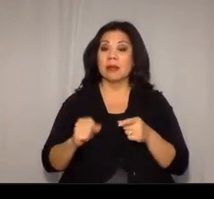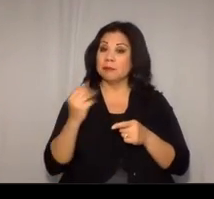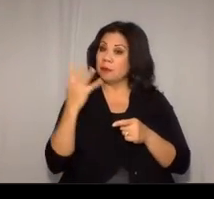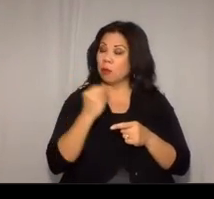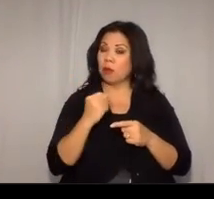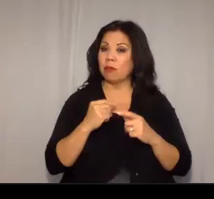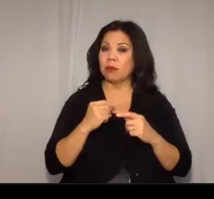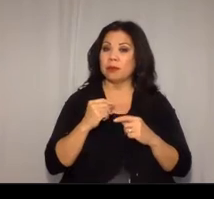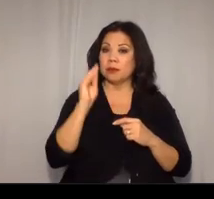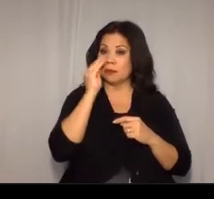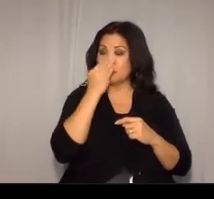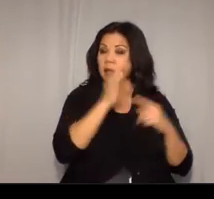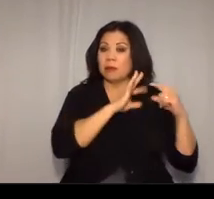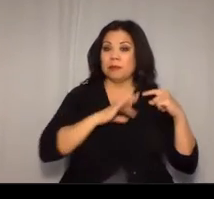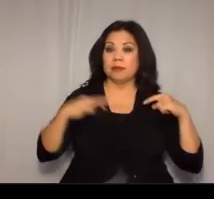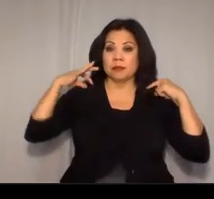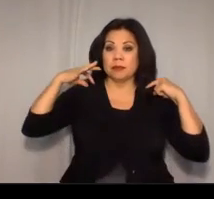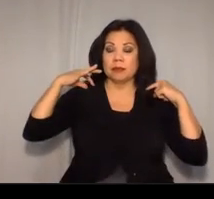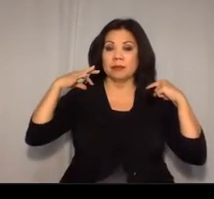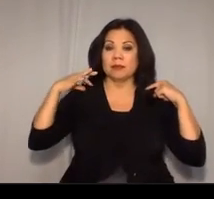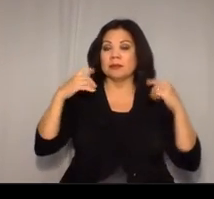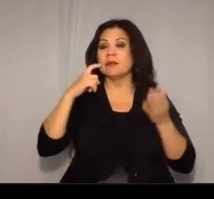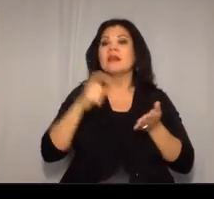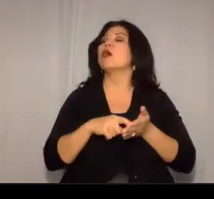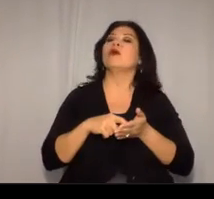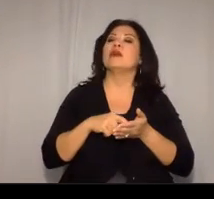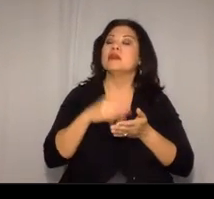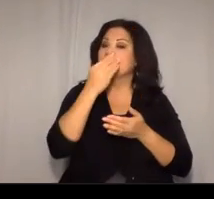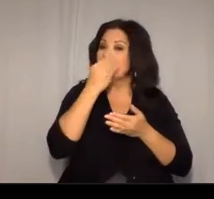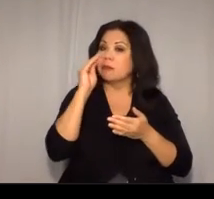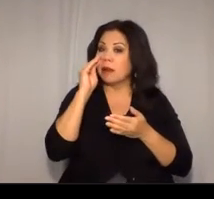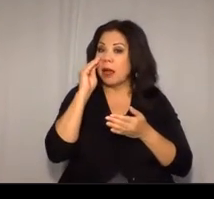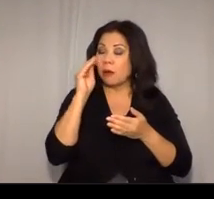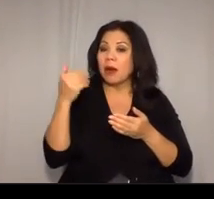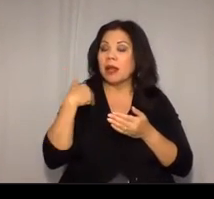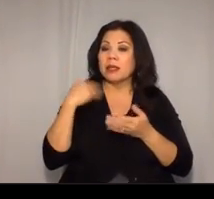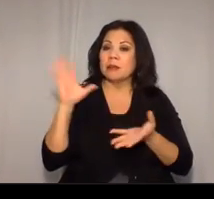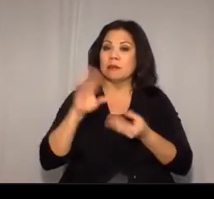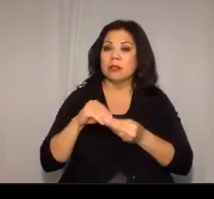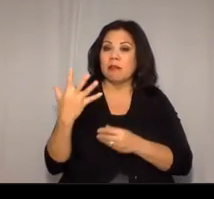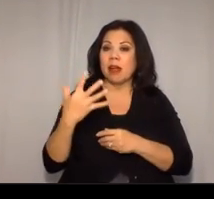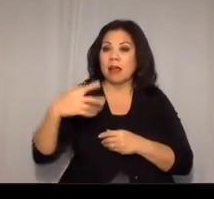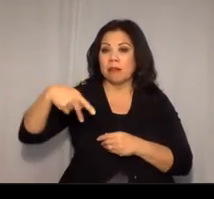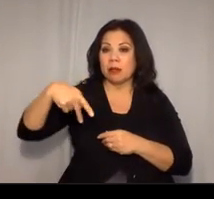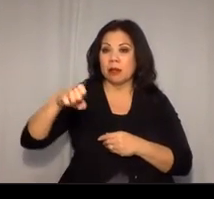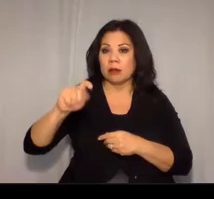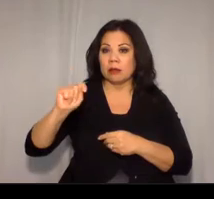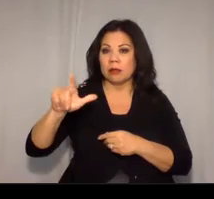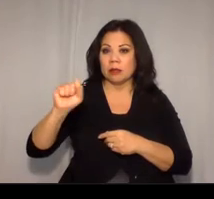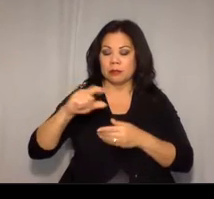lei, and you can see that the flower has 5 petals, right? 1, 2, 3, 4,